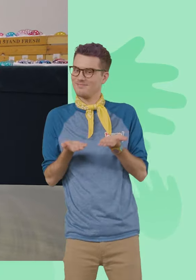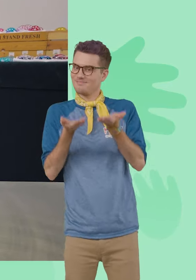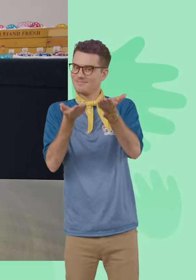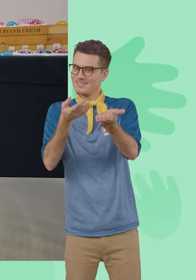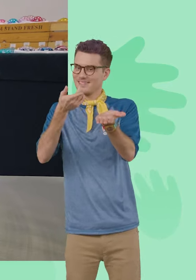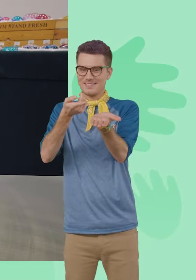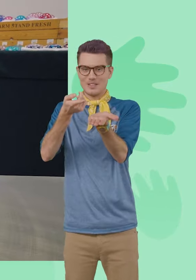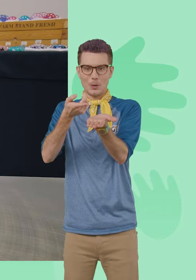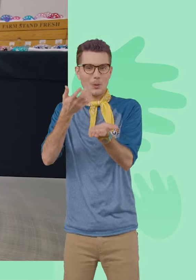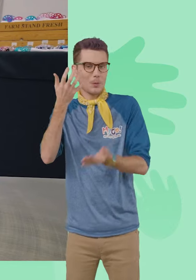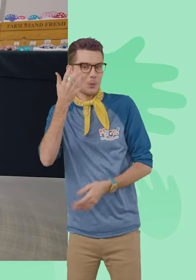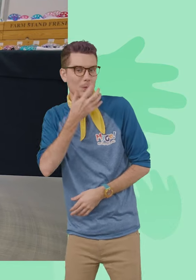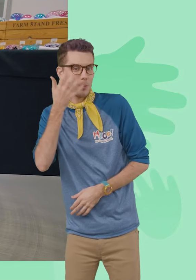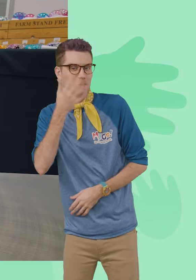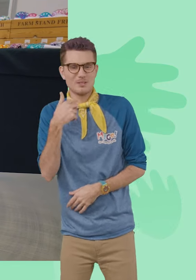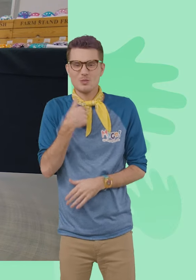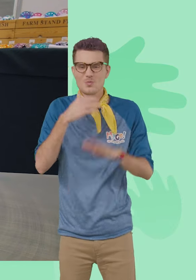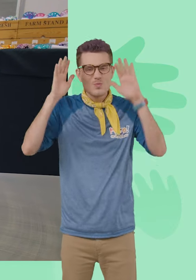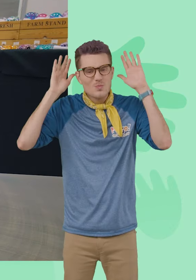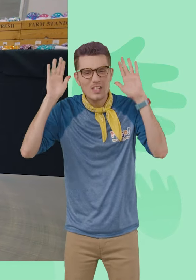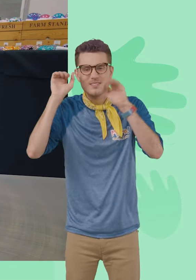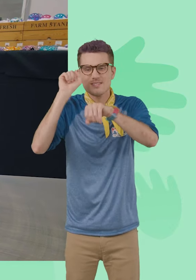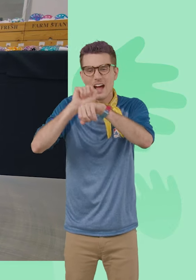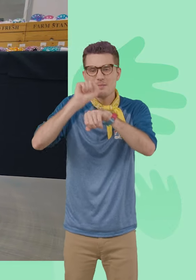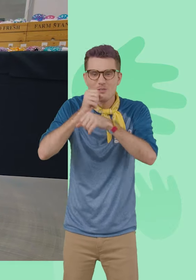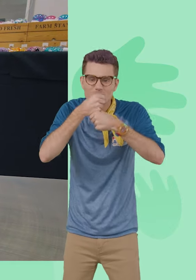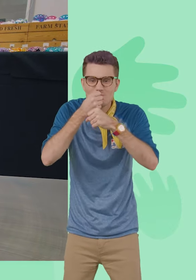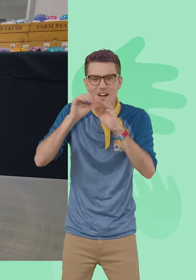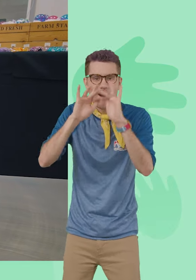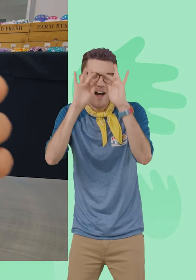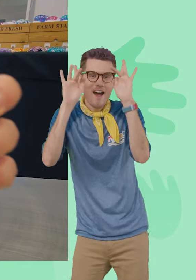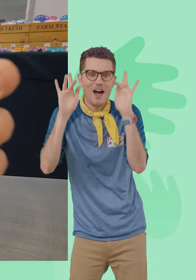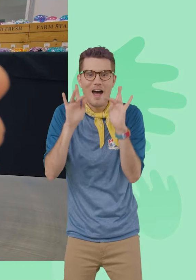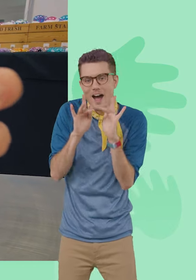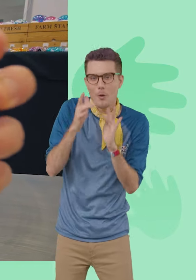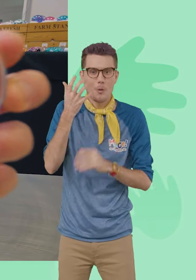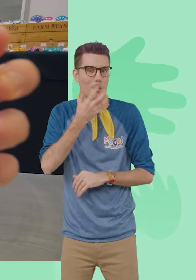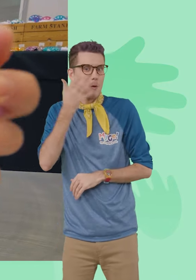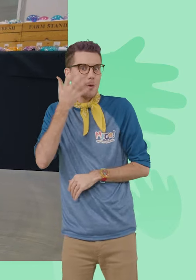is. Wow, we did such a good job making this heart. Whoa,